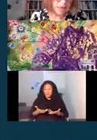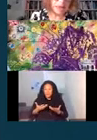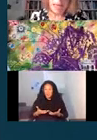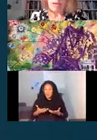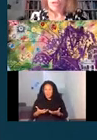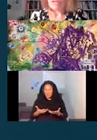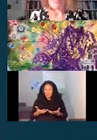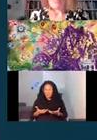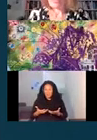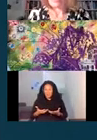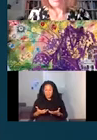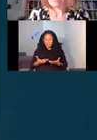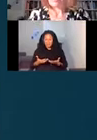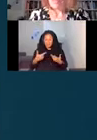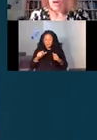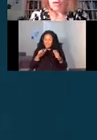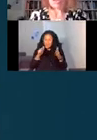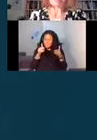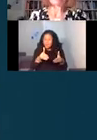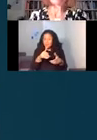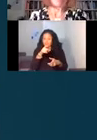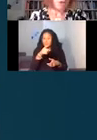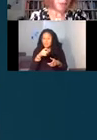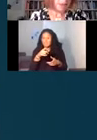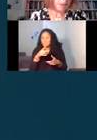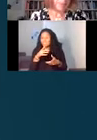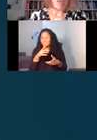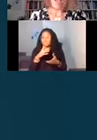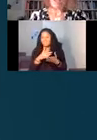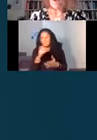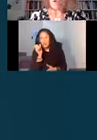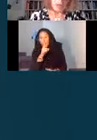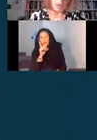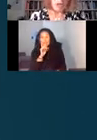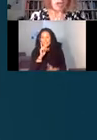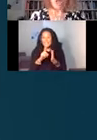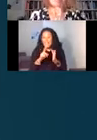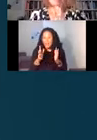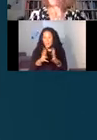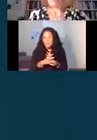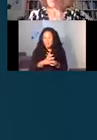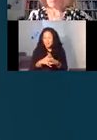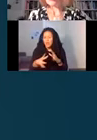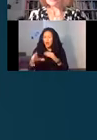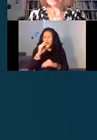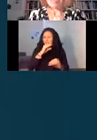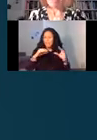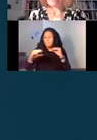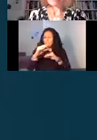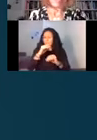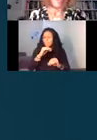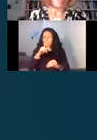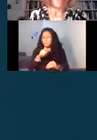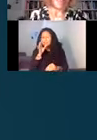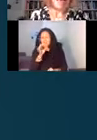Today, accounts focus on her supposed eccentricity. Gossip circulated about what she